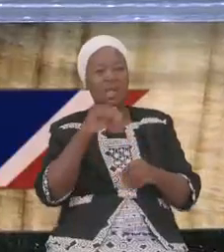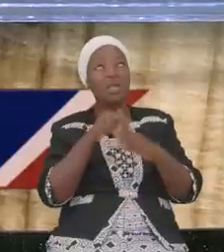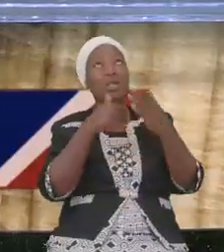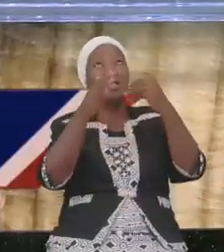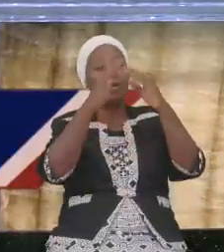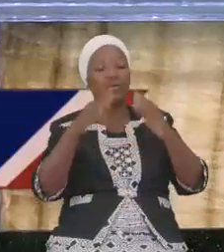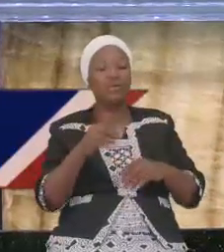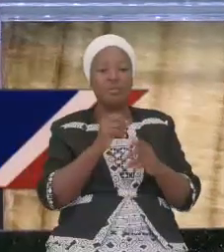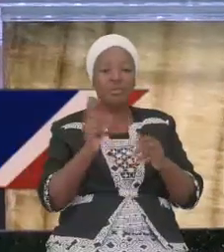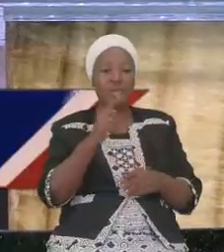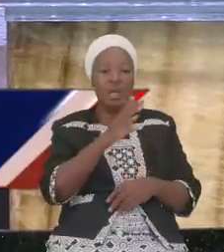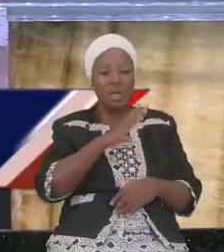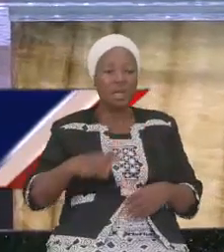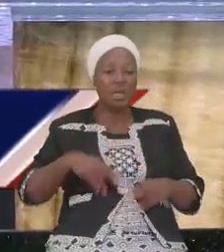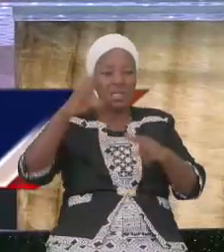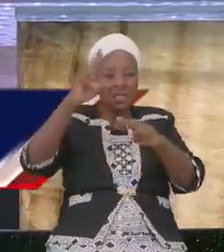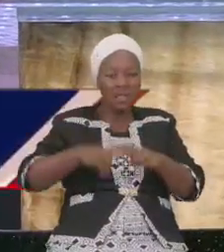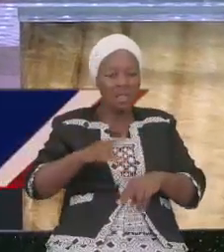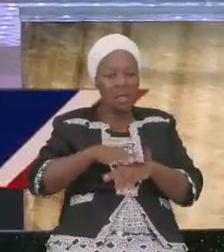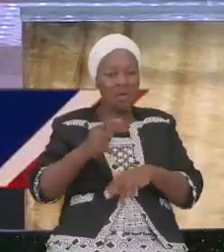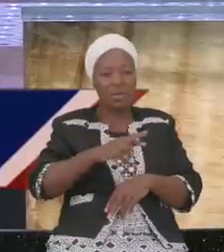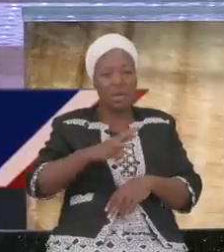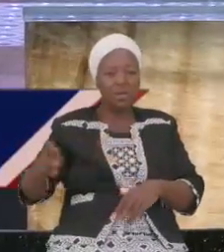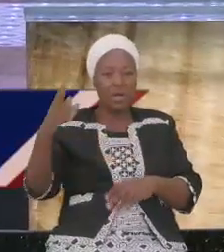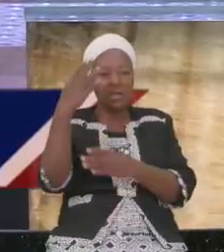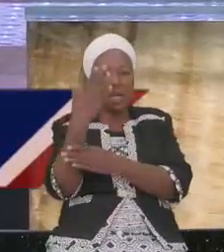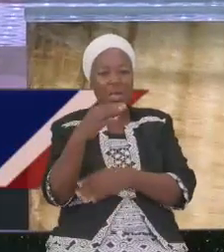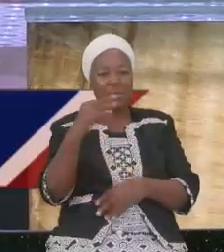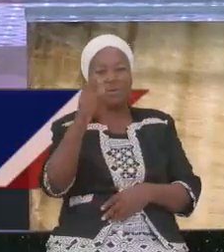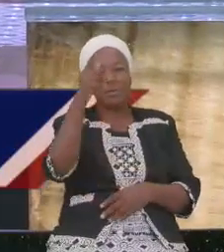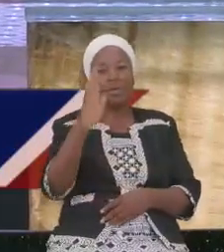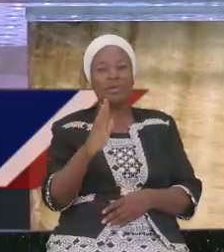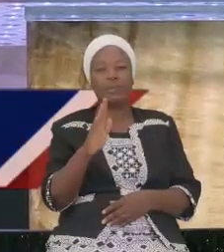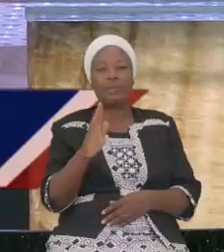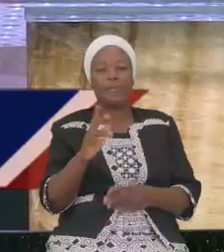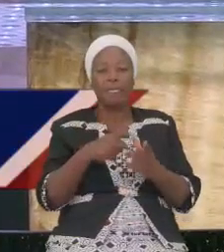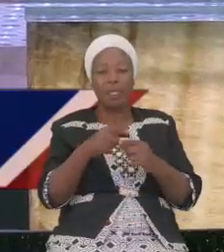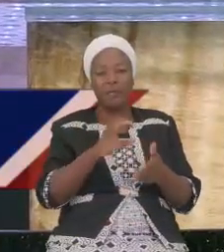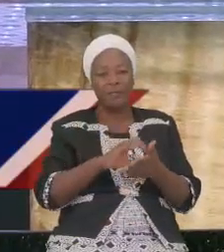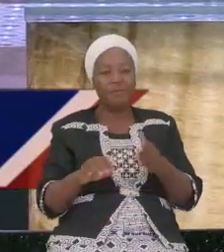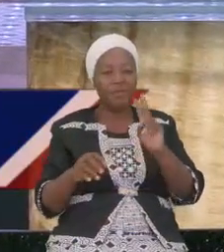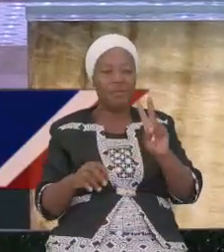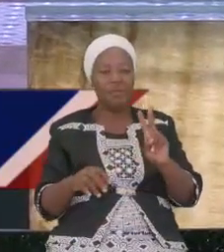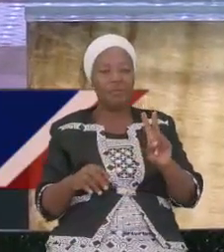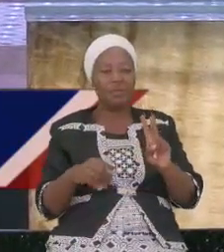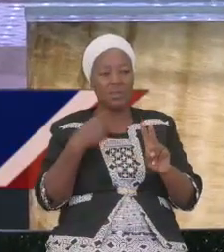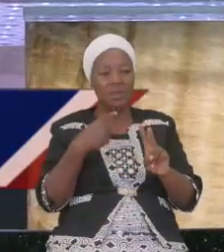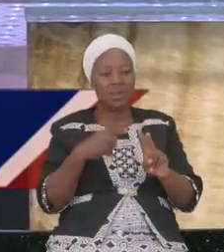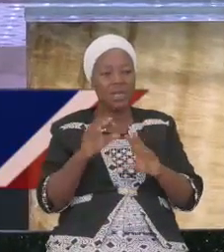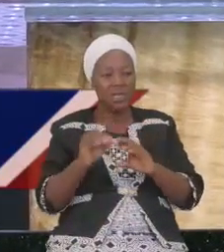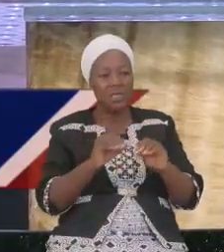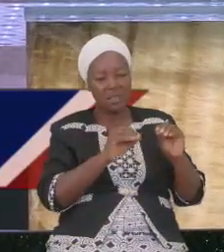where Christ sitteth on the right hand of God. Then in verse 2, it says, set